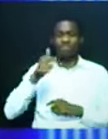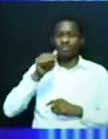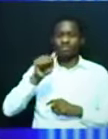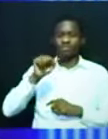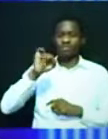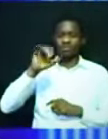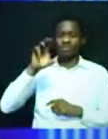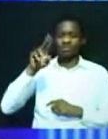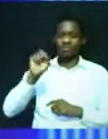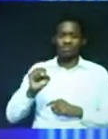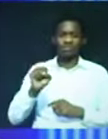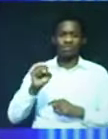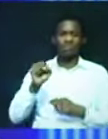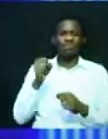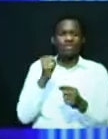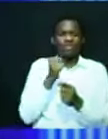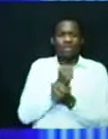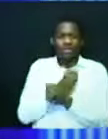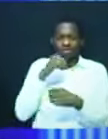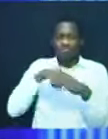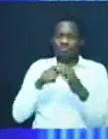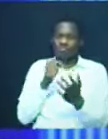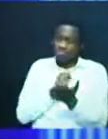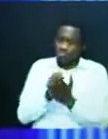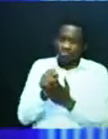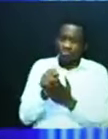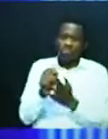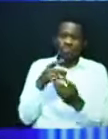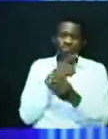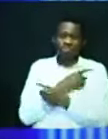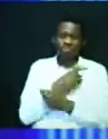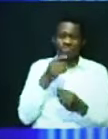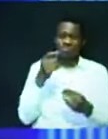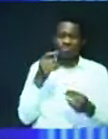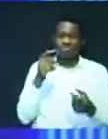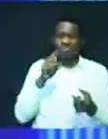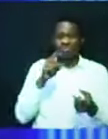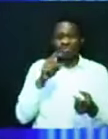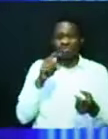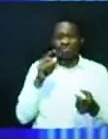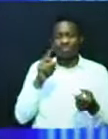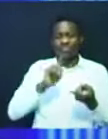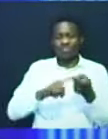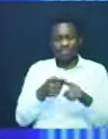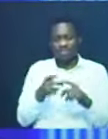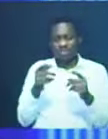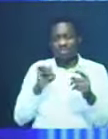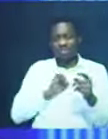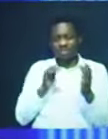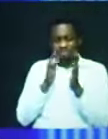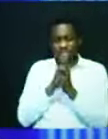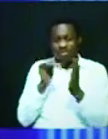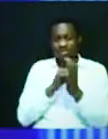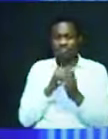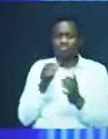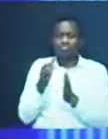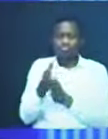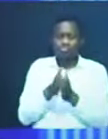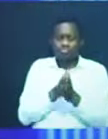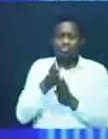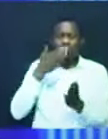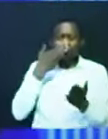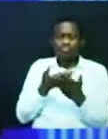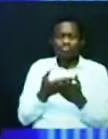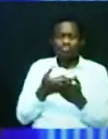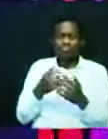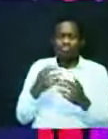truth, dear friend, I pray that you may enjoy good health and that all may go well with you, even